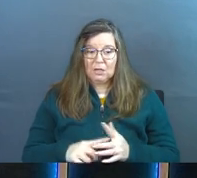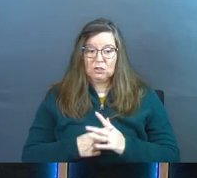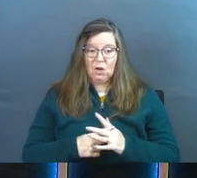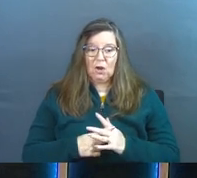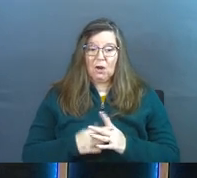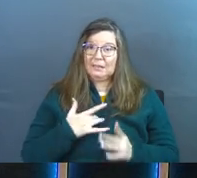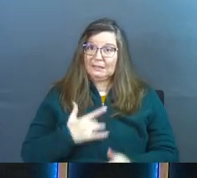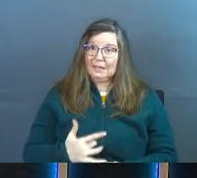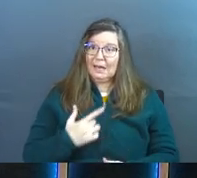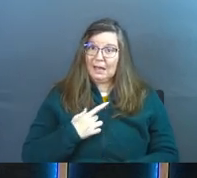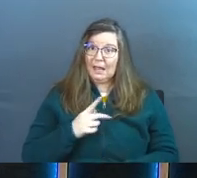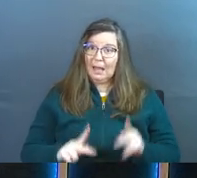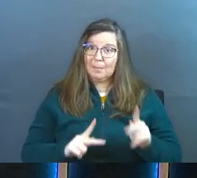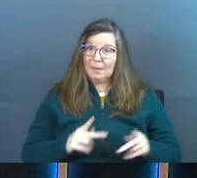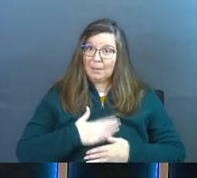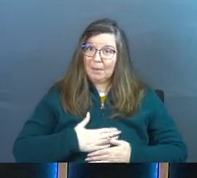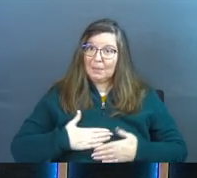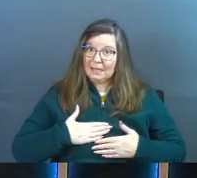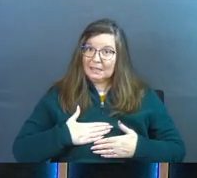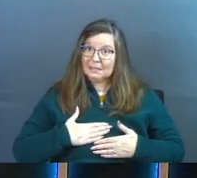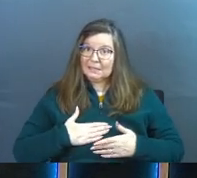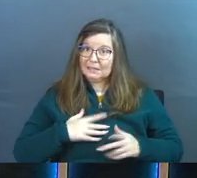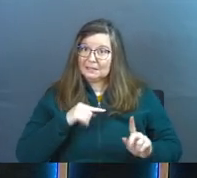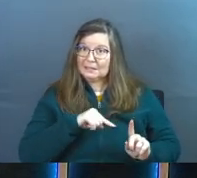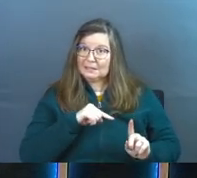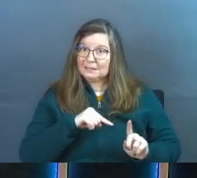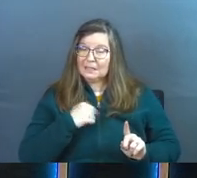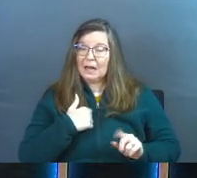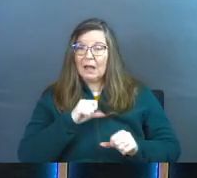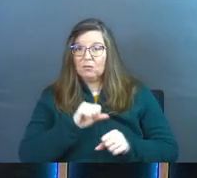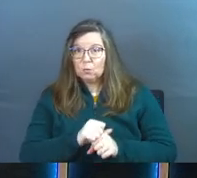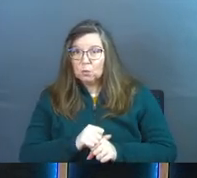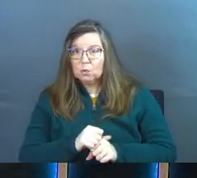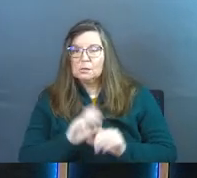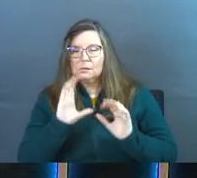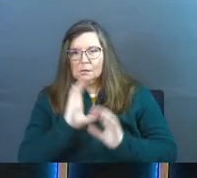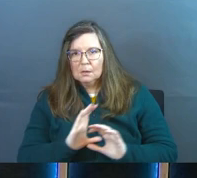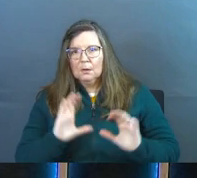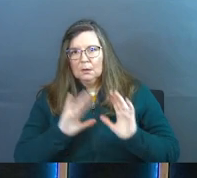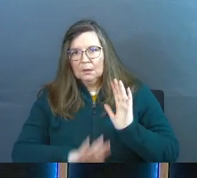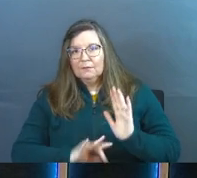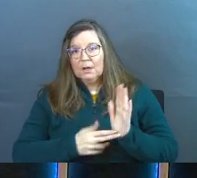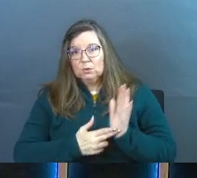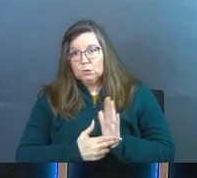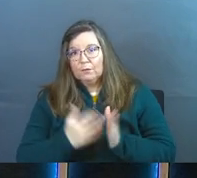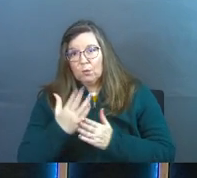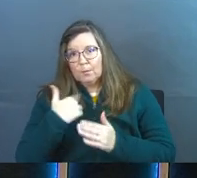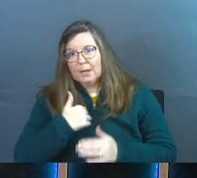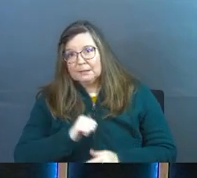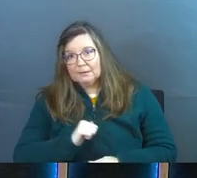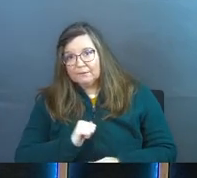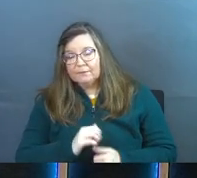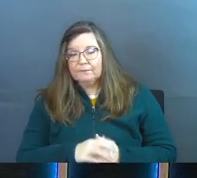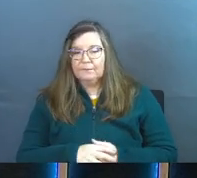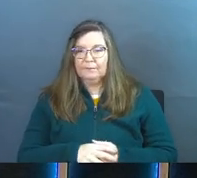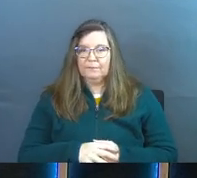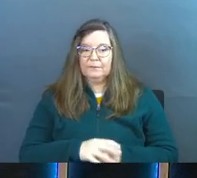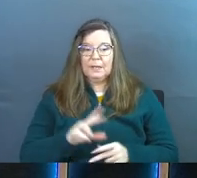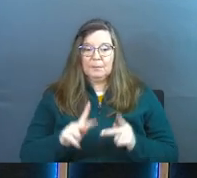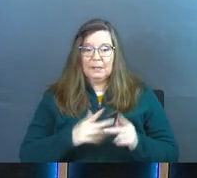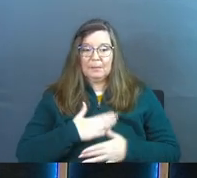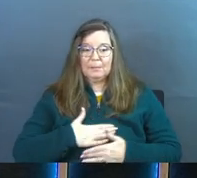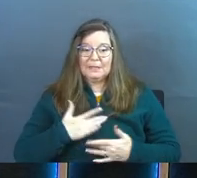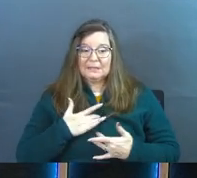start at people pleaser personally, and I've got to work to find the truth aspects for myself.